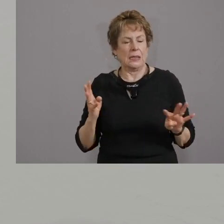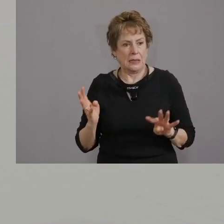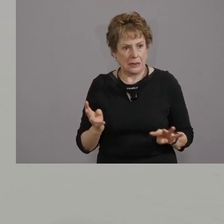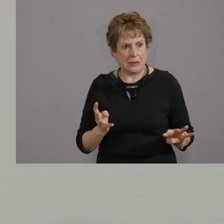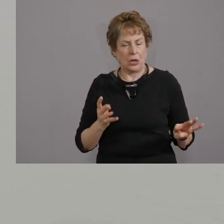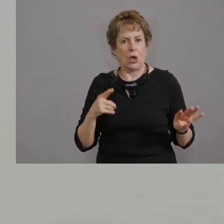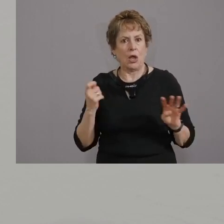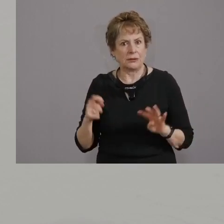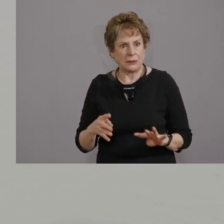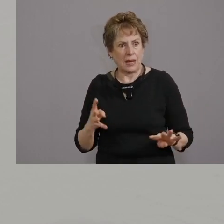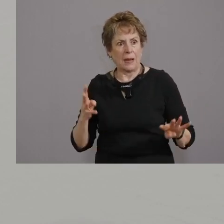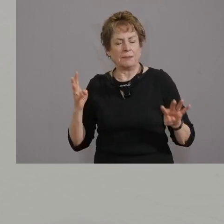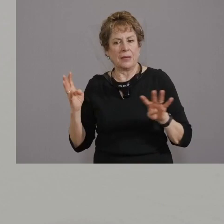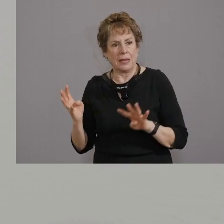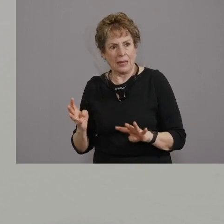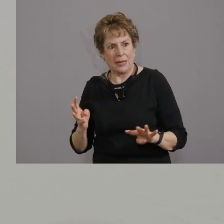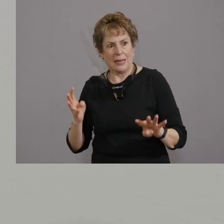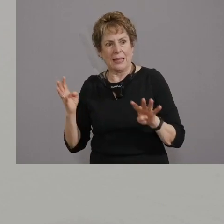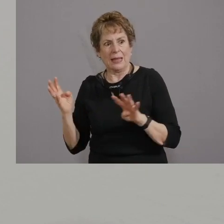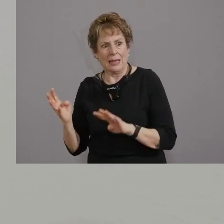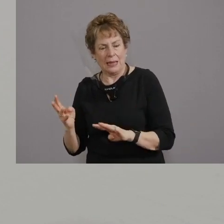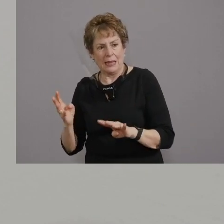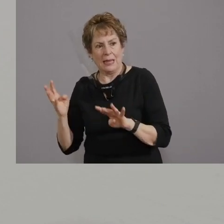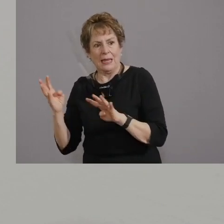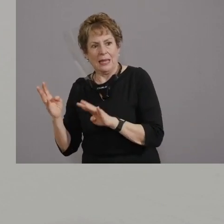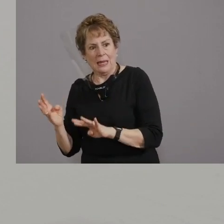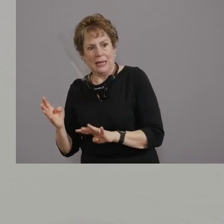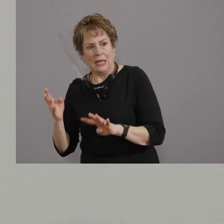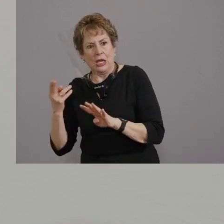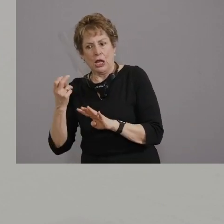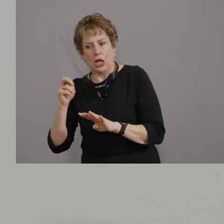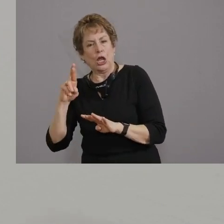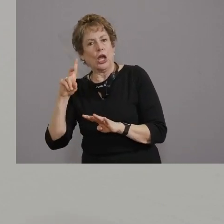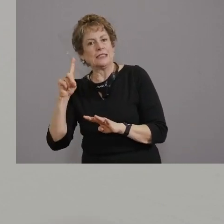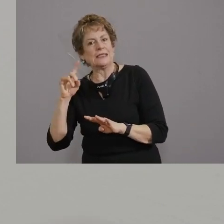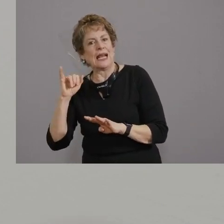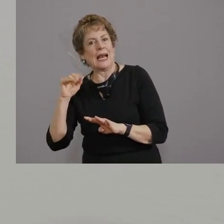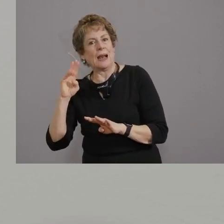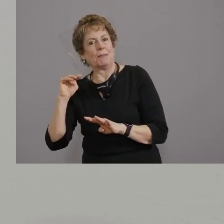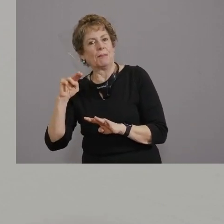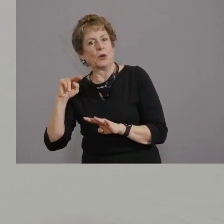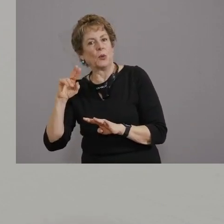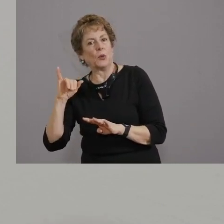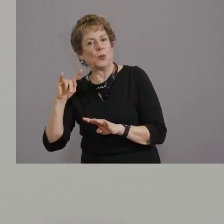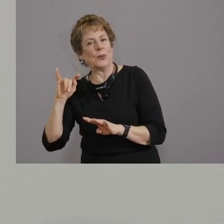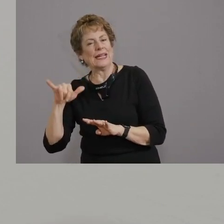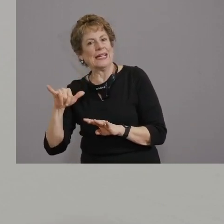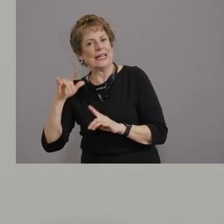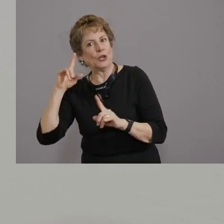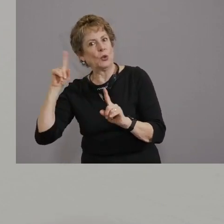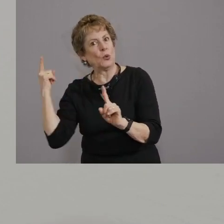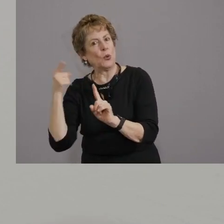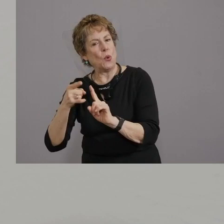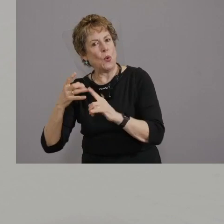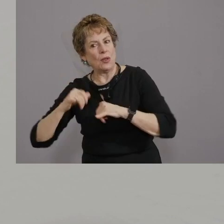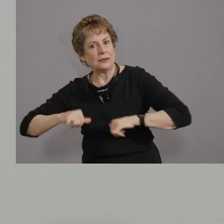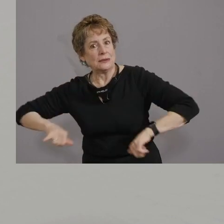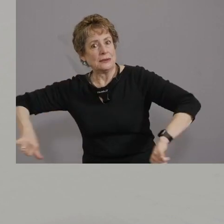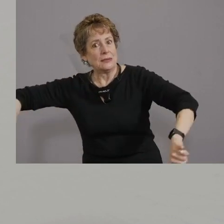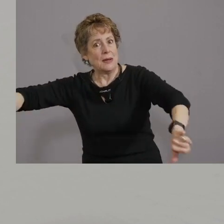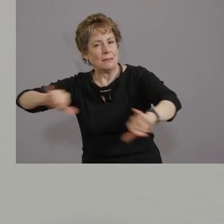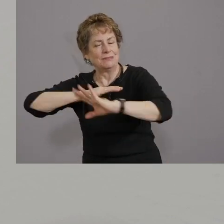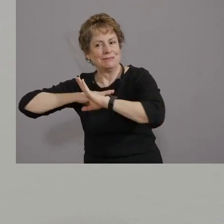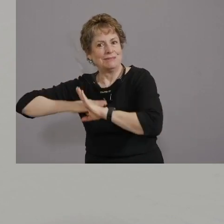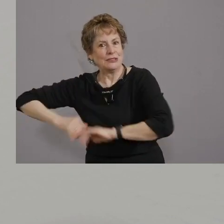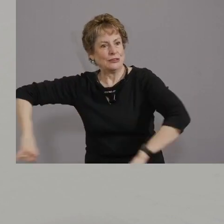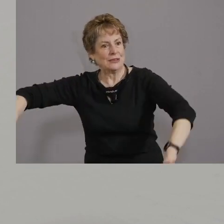close to herd immunity, and that is something that the governor has kind of stood on as this is going to be the end